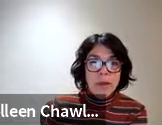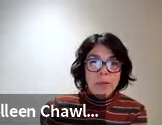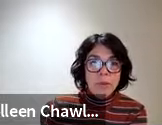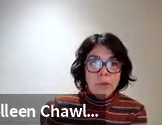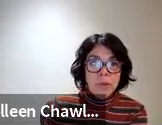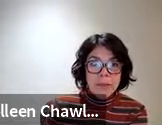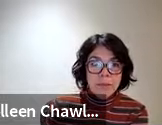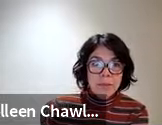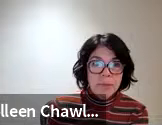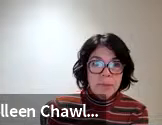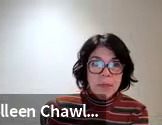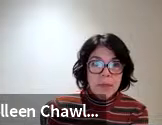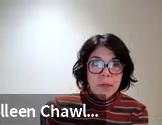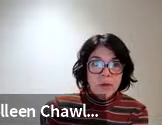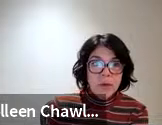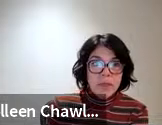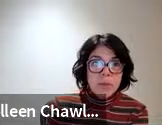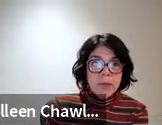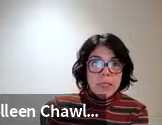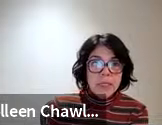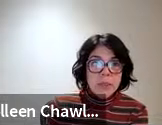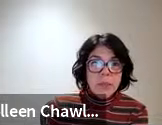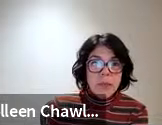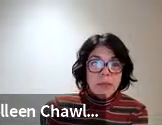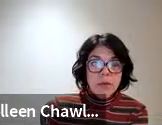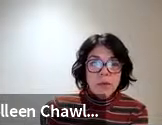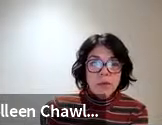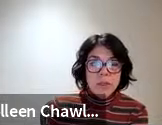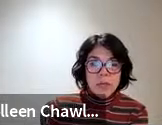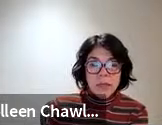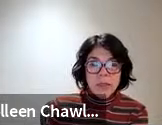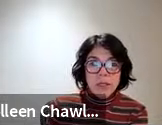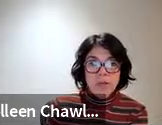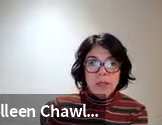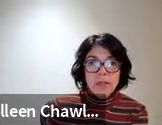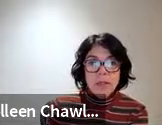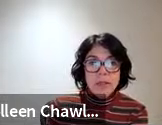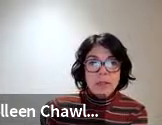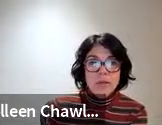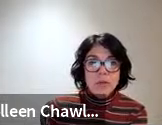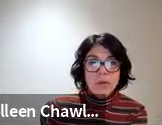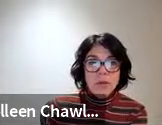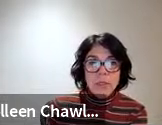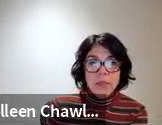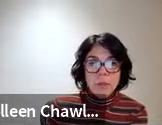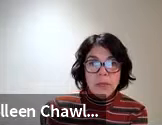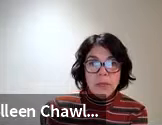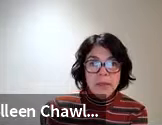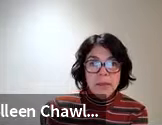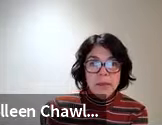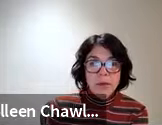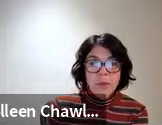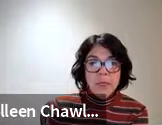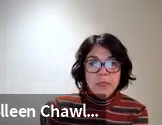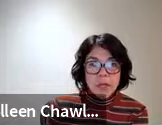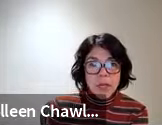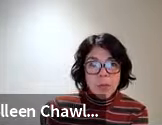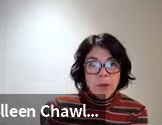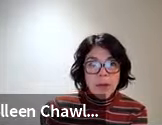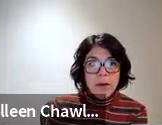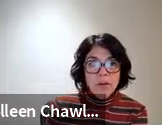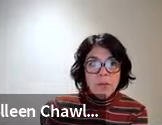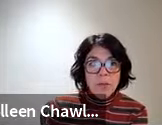what's beyond the blueprint. We've experienced many new and challenging events since early 2020, when